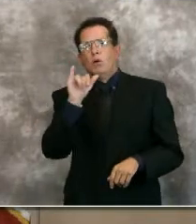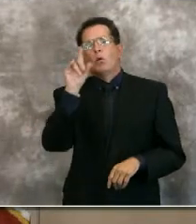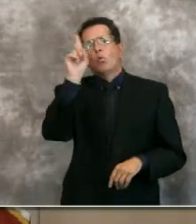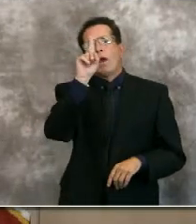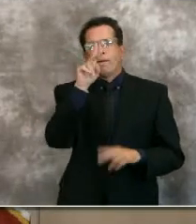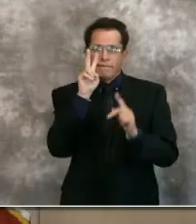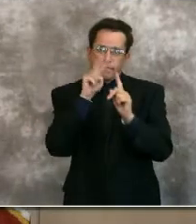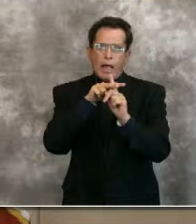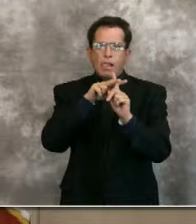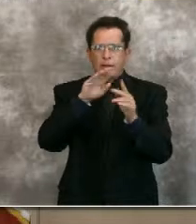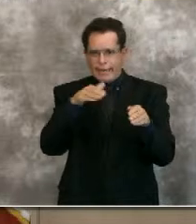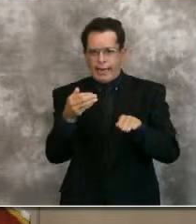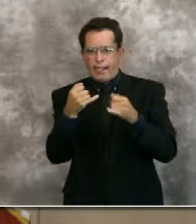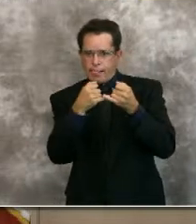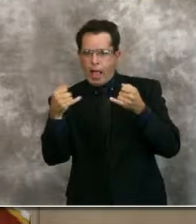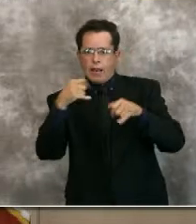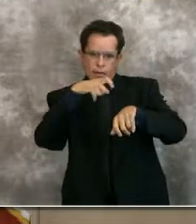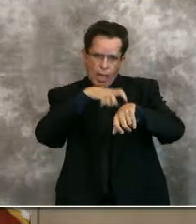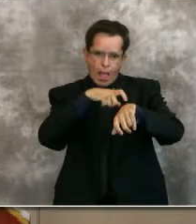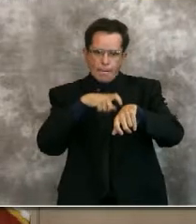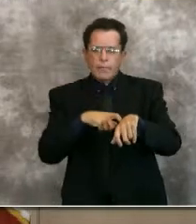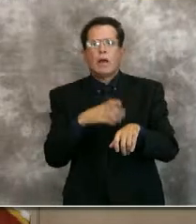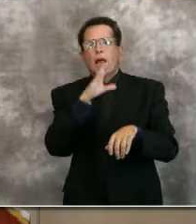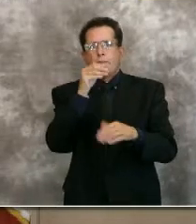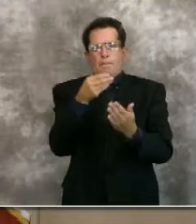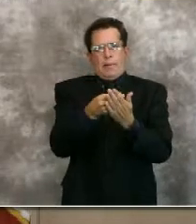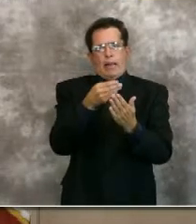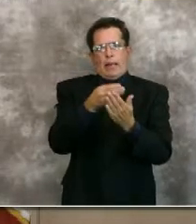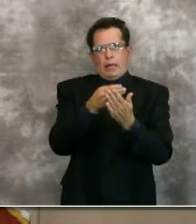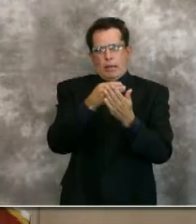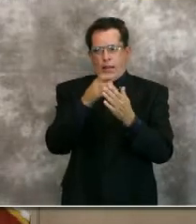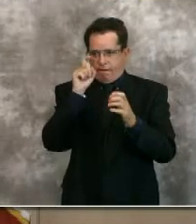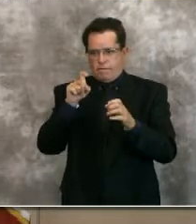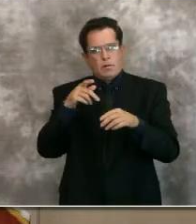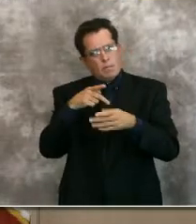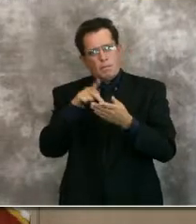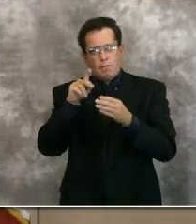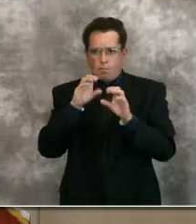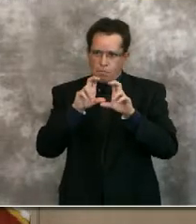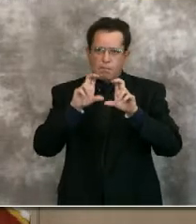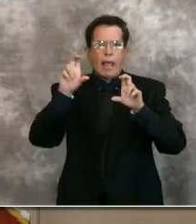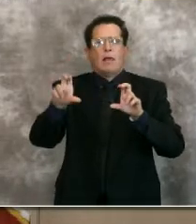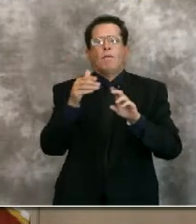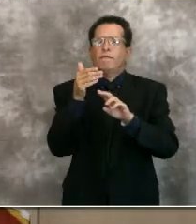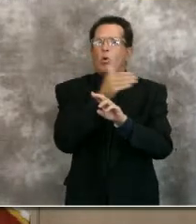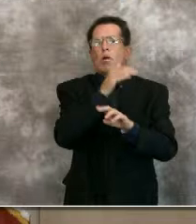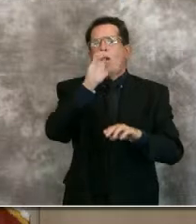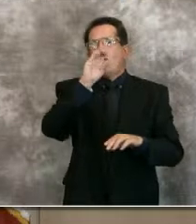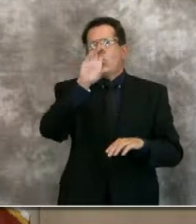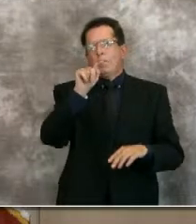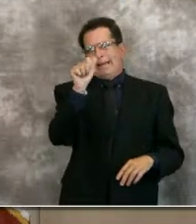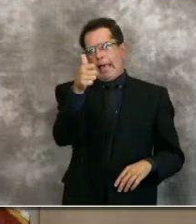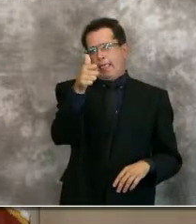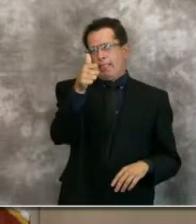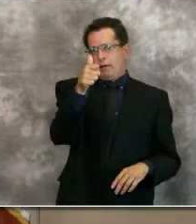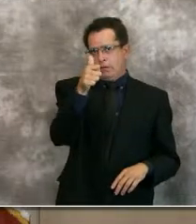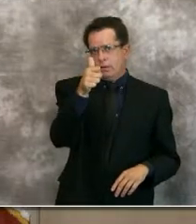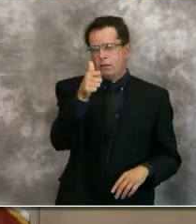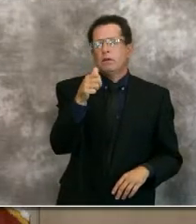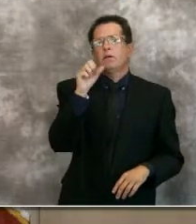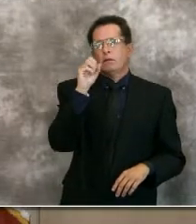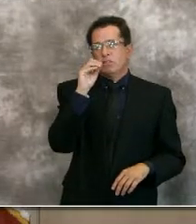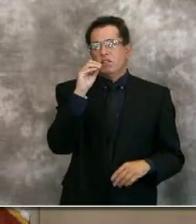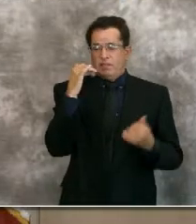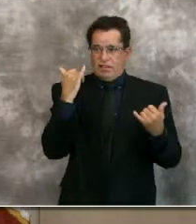filing deadline. The money has to be out by, I believe, October 10th, and it has to all be